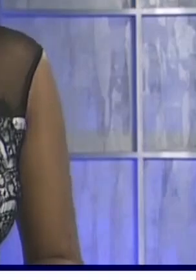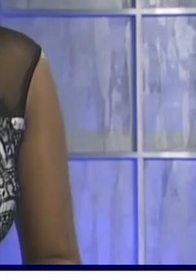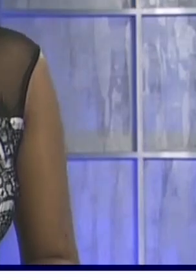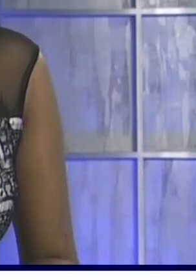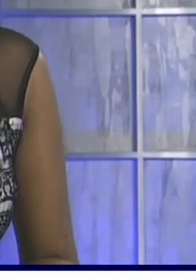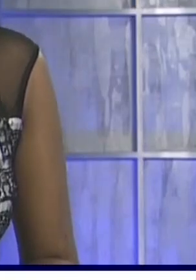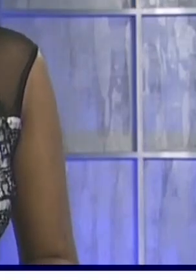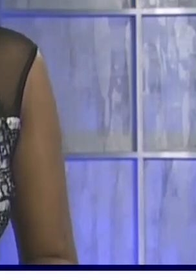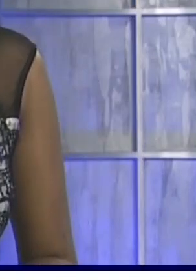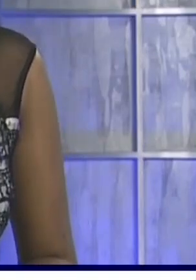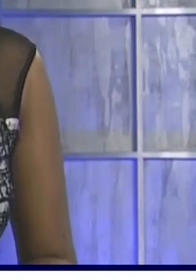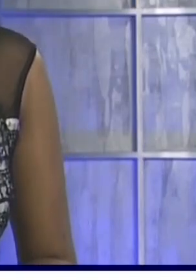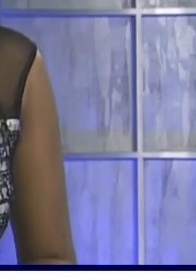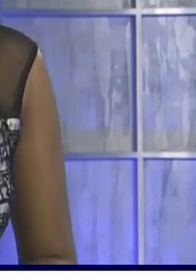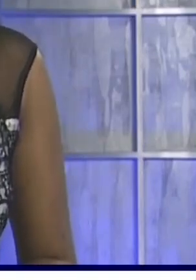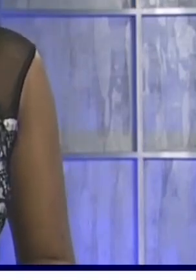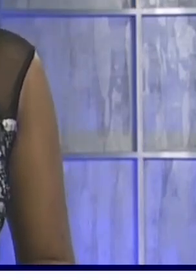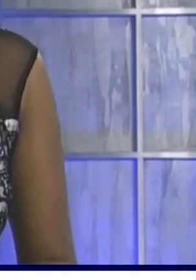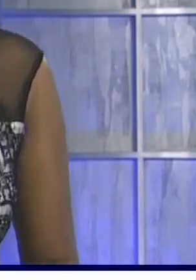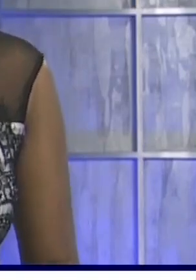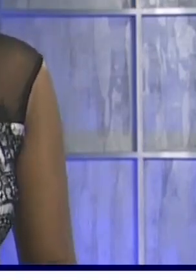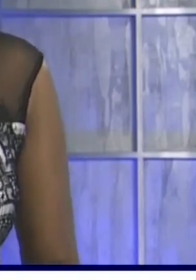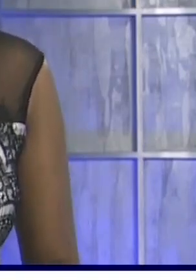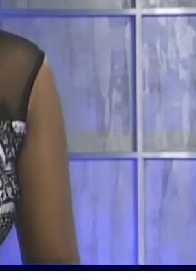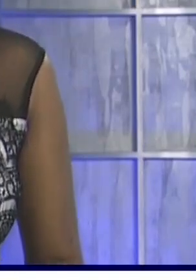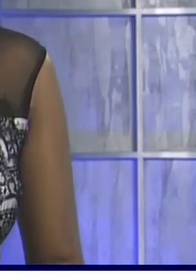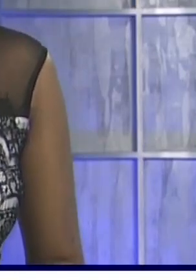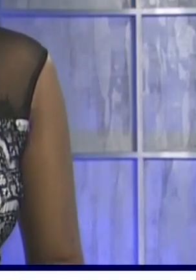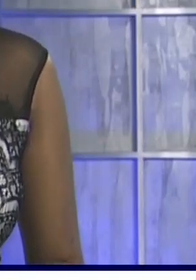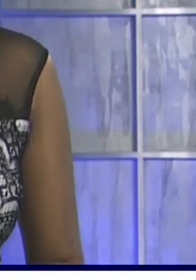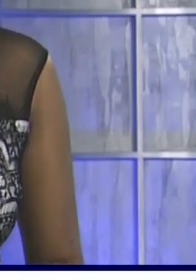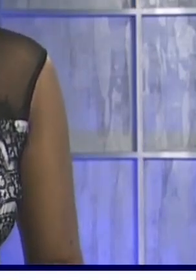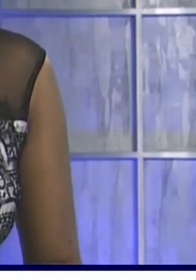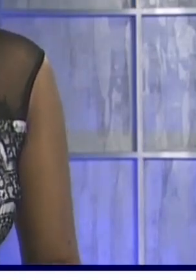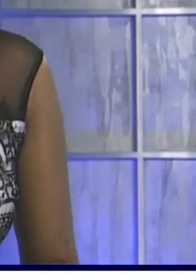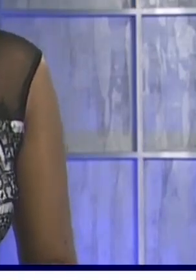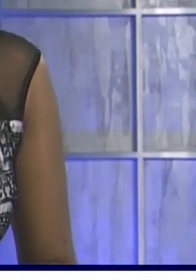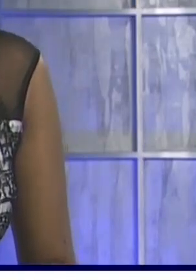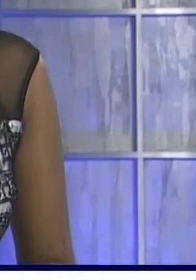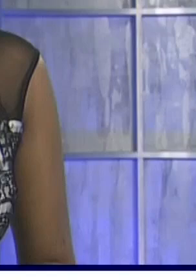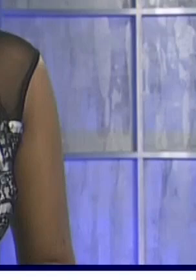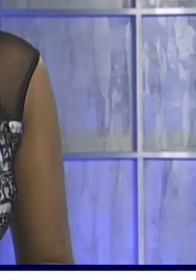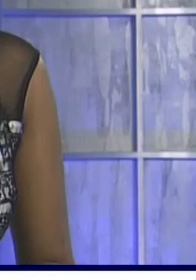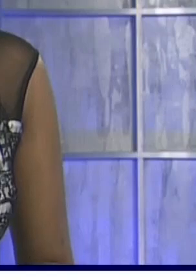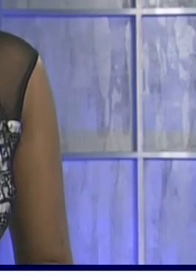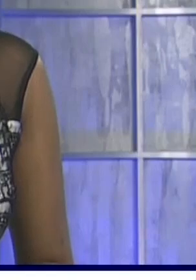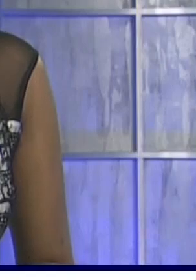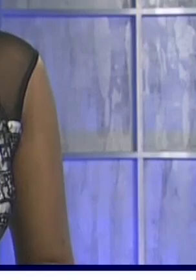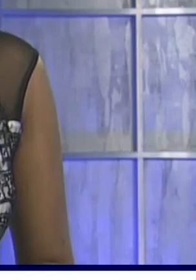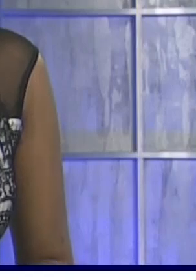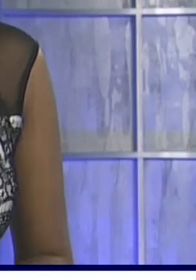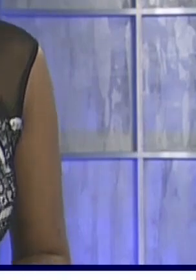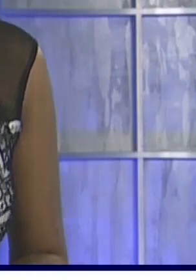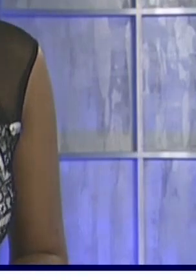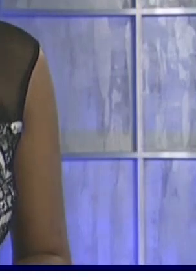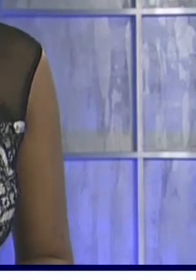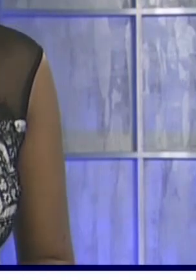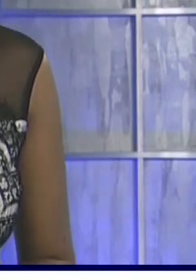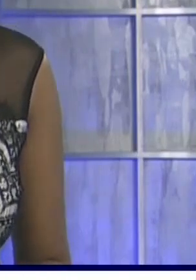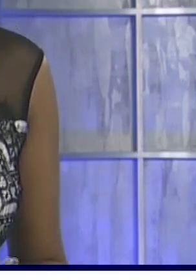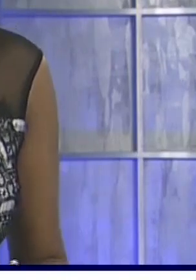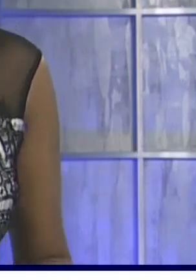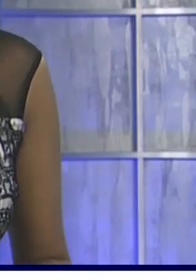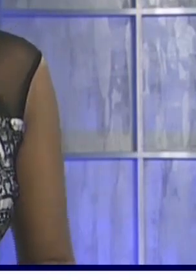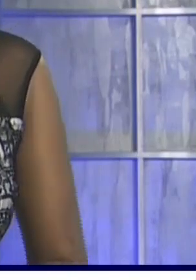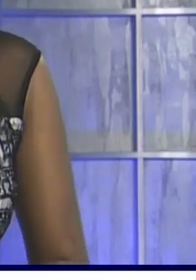of Barbadians are being trained to be agripreneurs. The Royal Barbados Police Force steps up its community policing